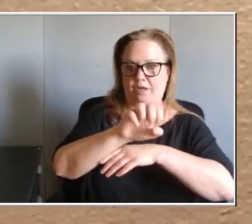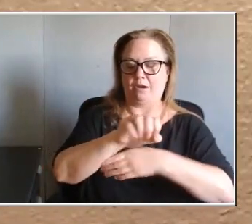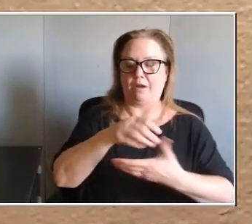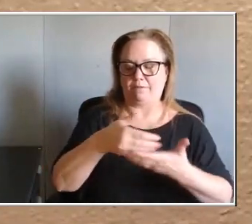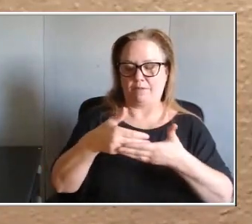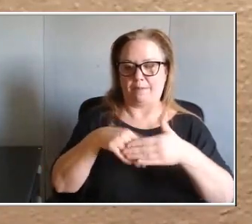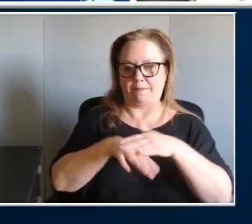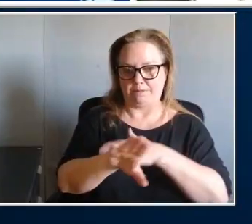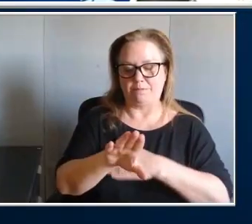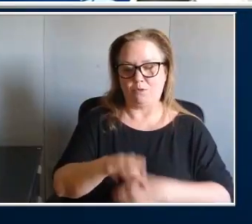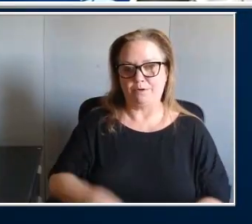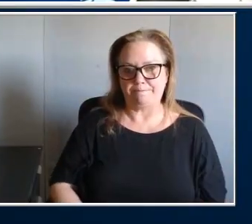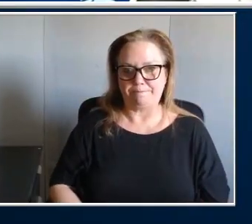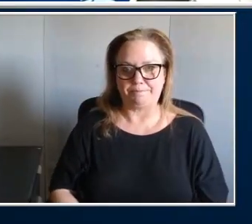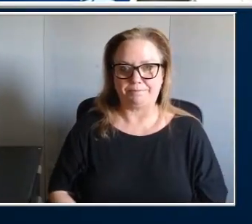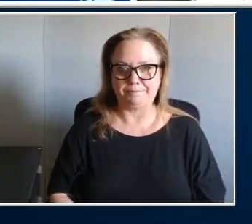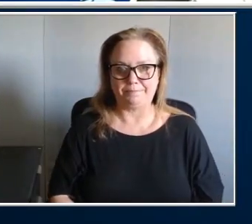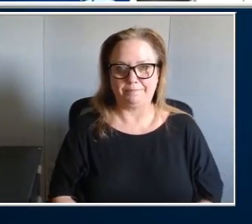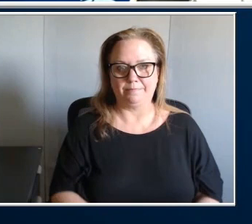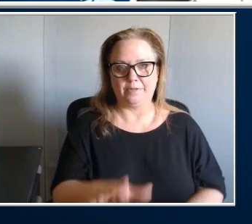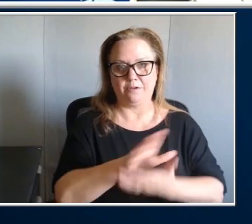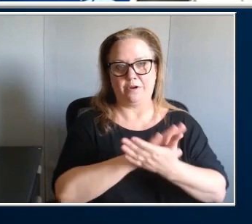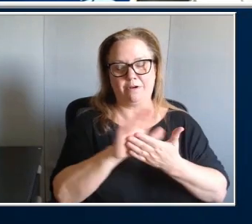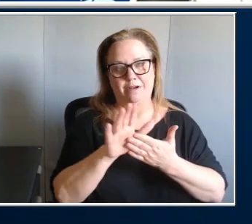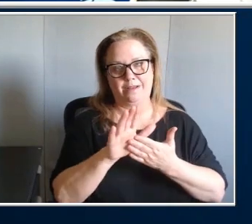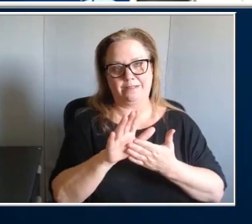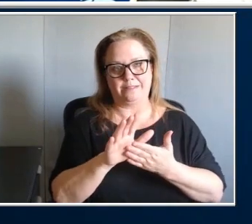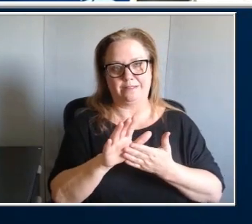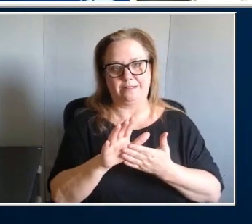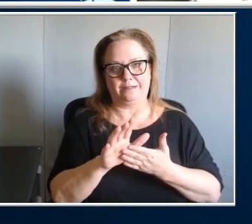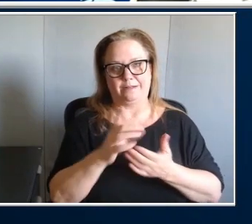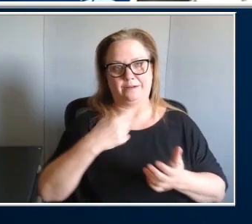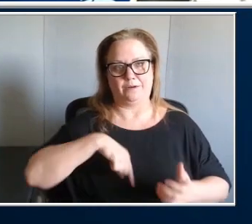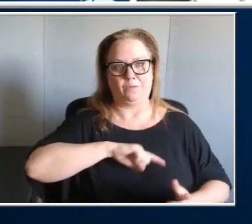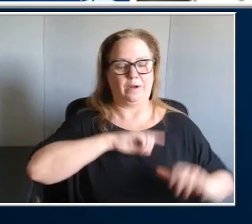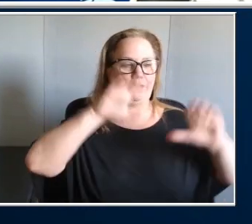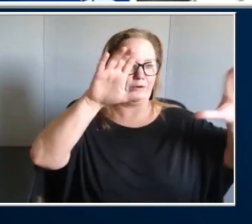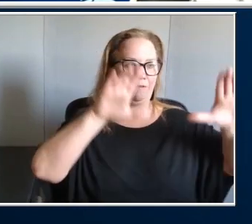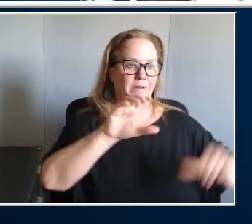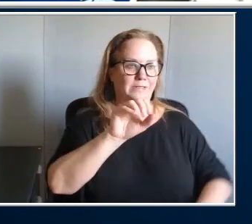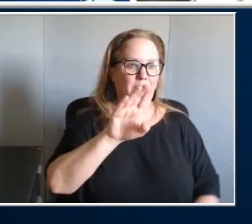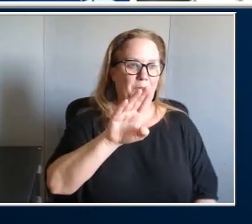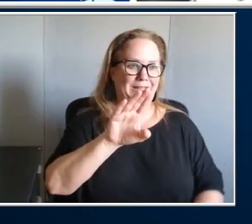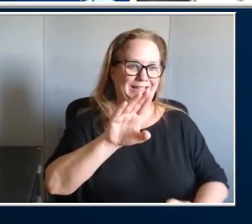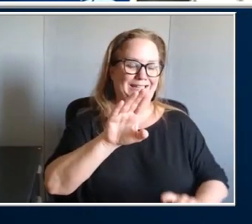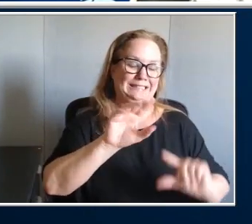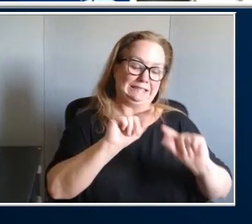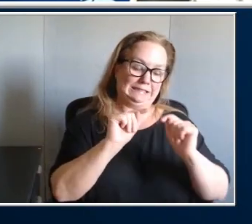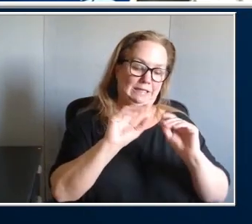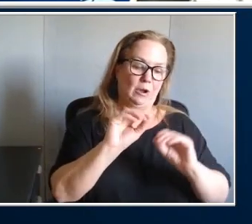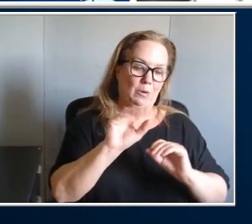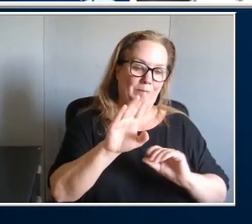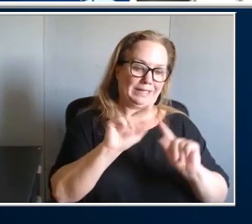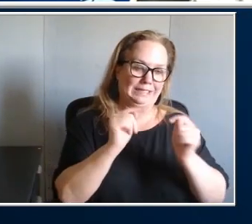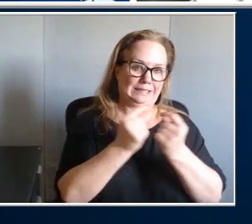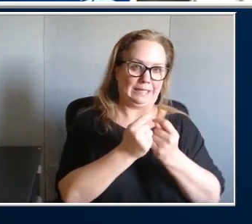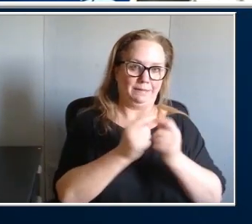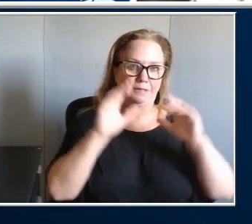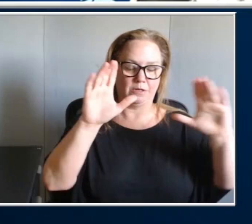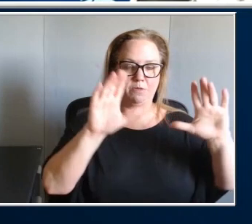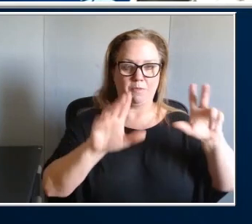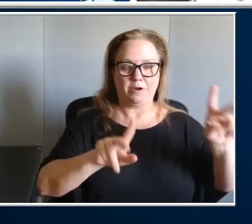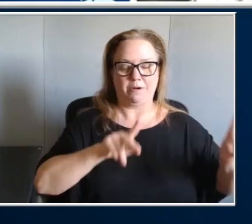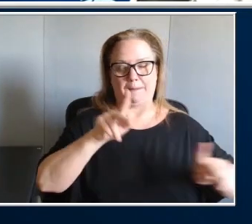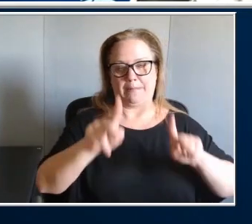him. Well, you're very kind, so thank you. And I know we have a pretty amazing OB team here. They're pretty remarkable folks, and